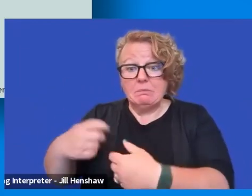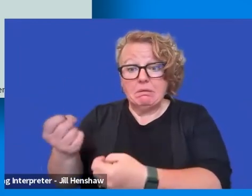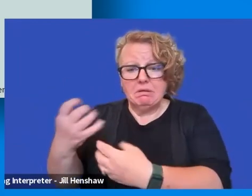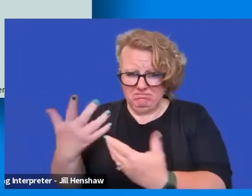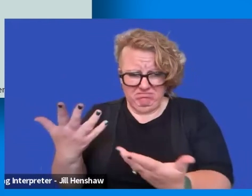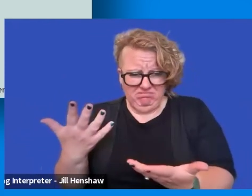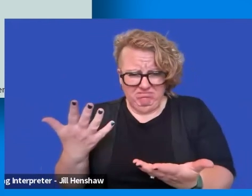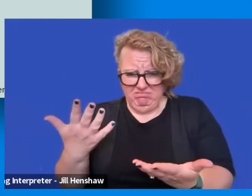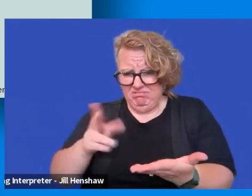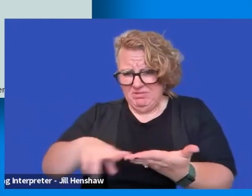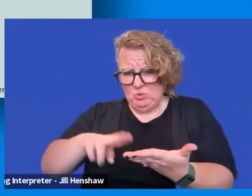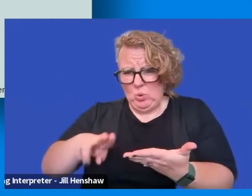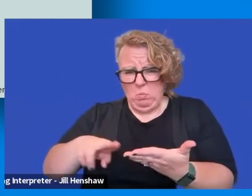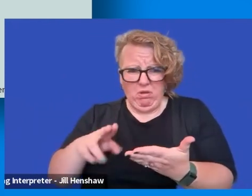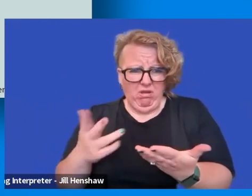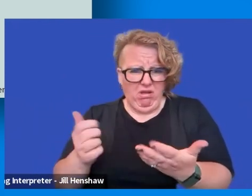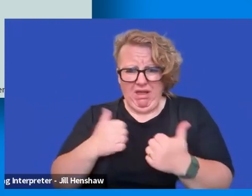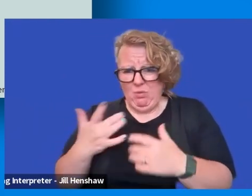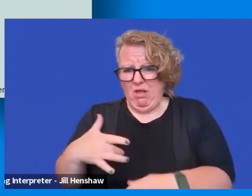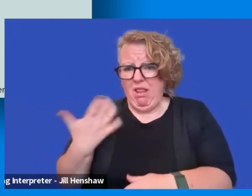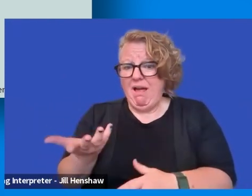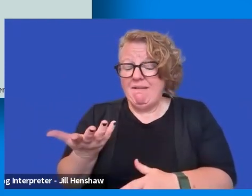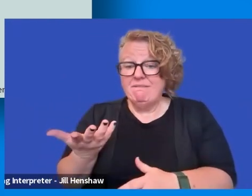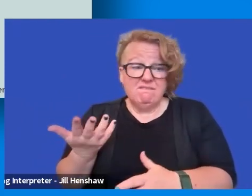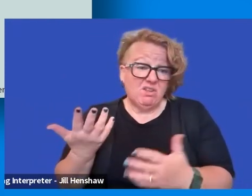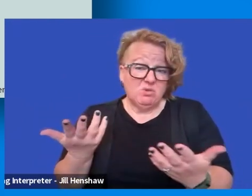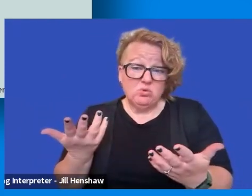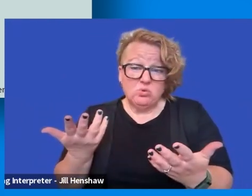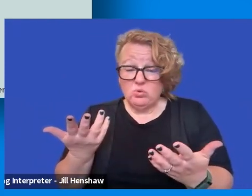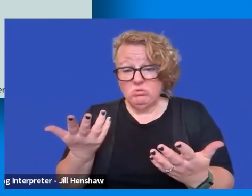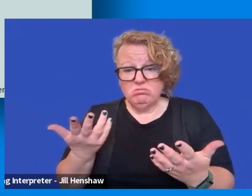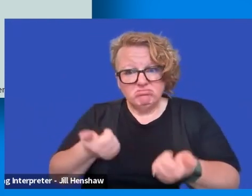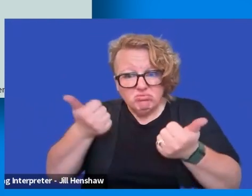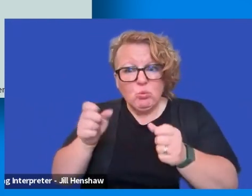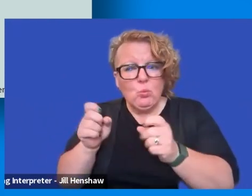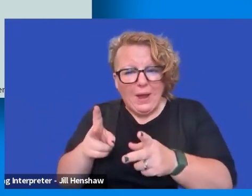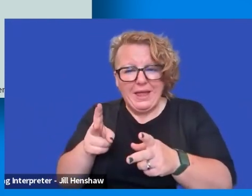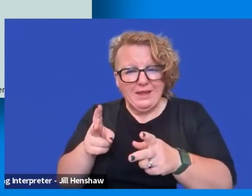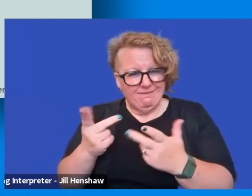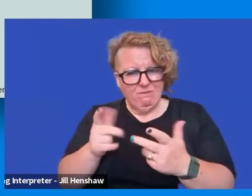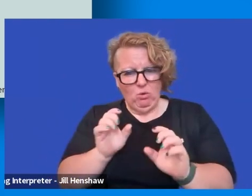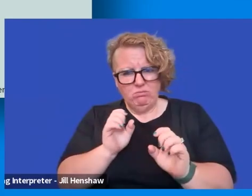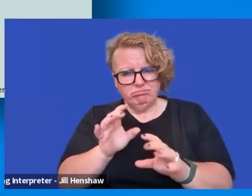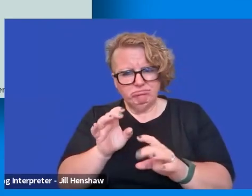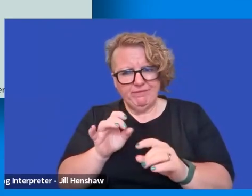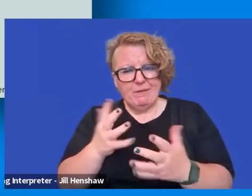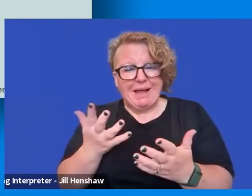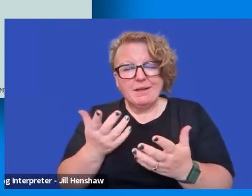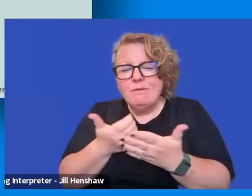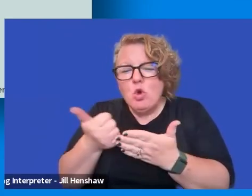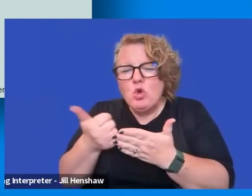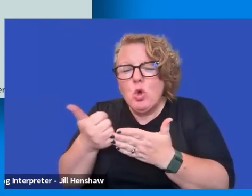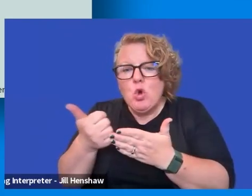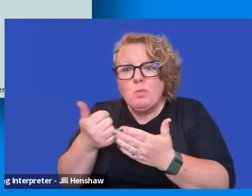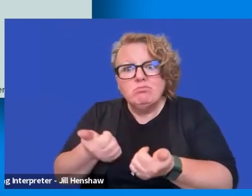to, in some parts of our professional lives, creating efficient ways of giving written feedback. Common features of